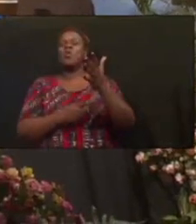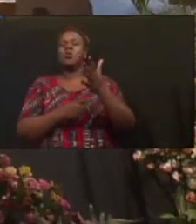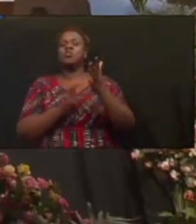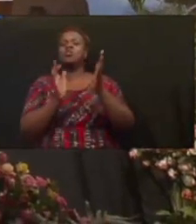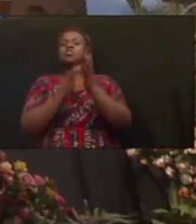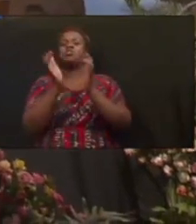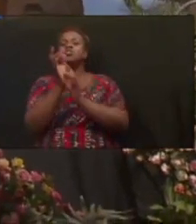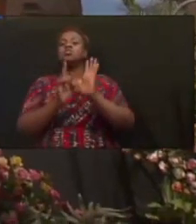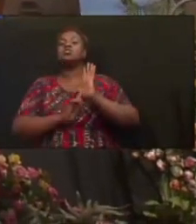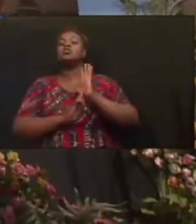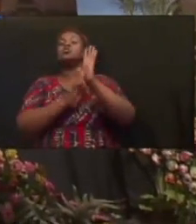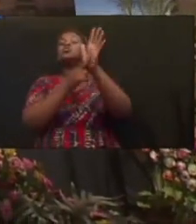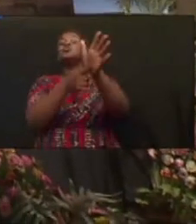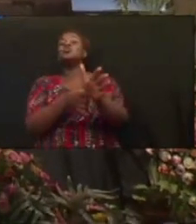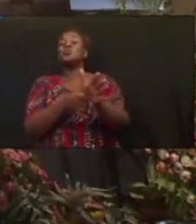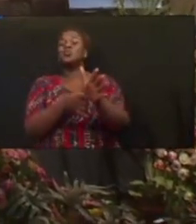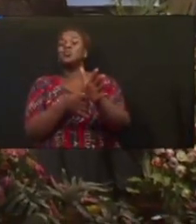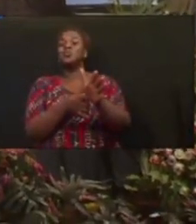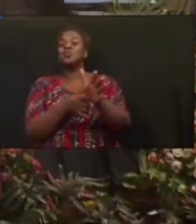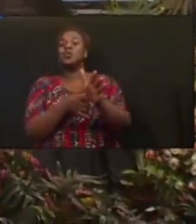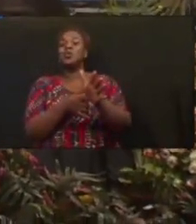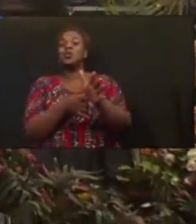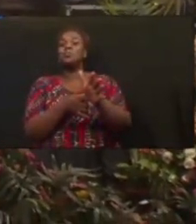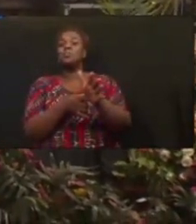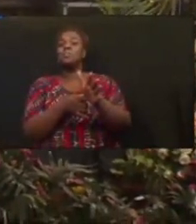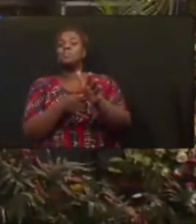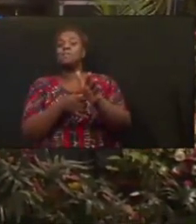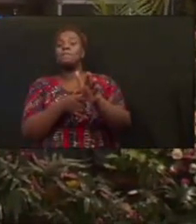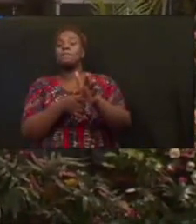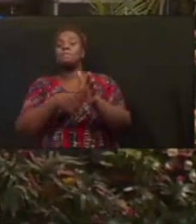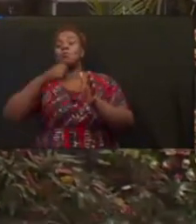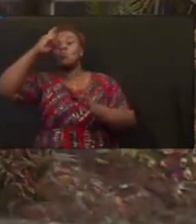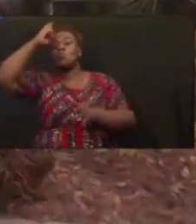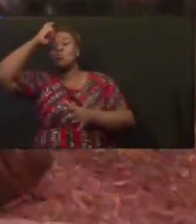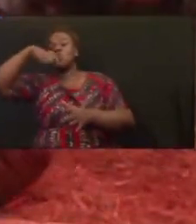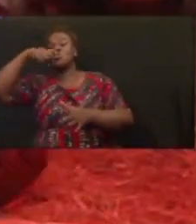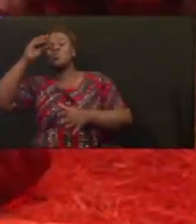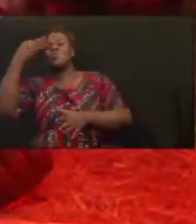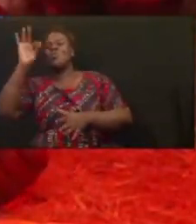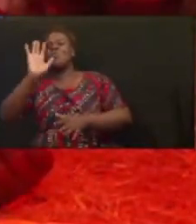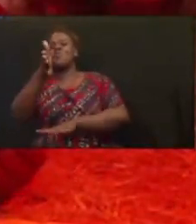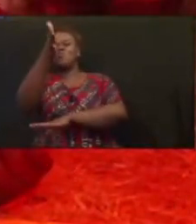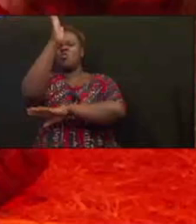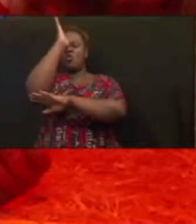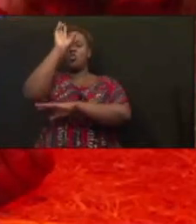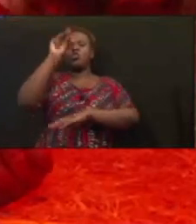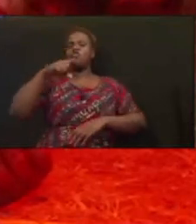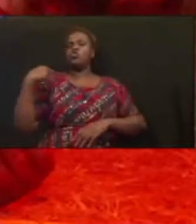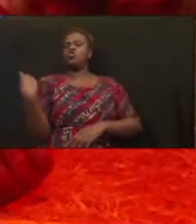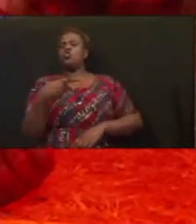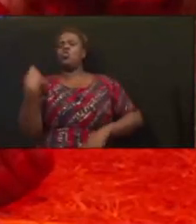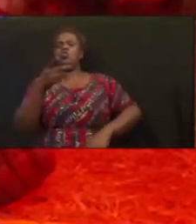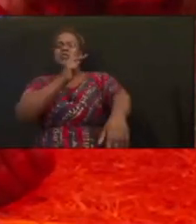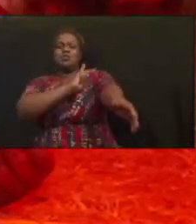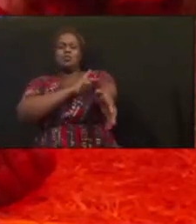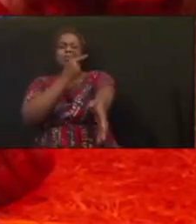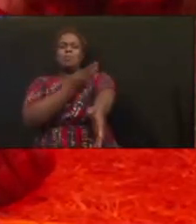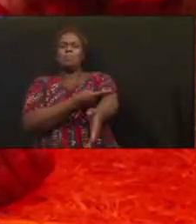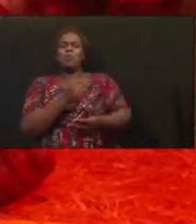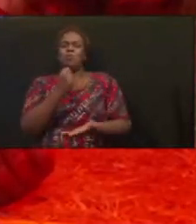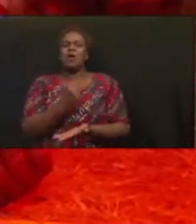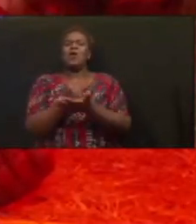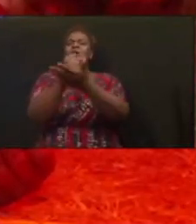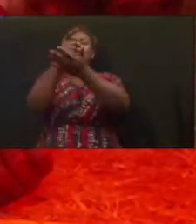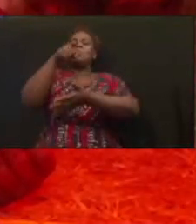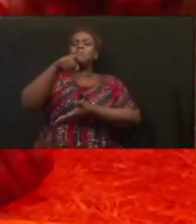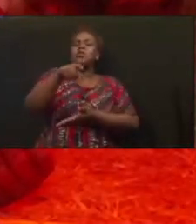The anointing of God is not always the power of God. It can come to you as the wisdom of God, granting you insight on how to navigate your